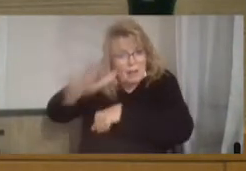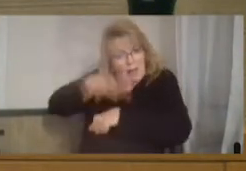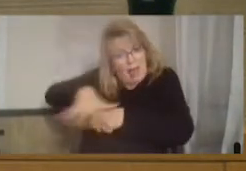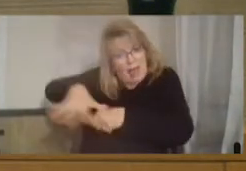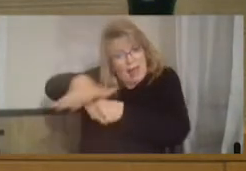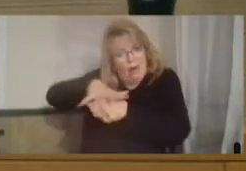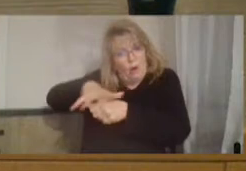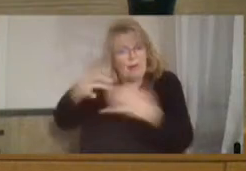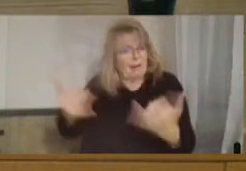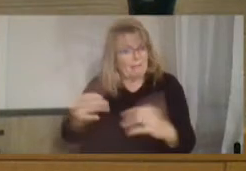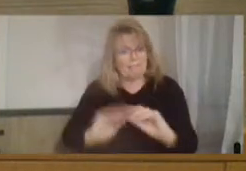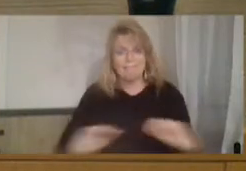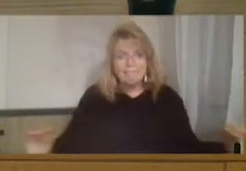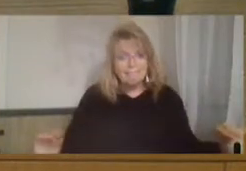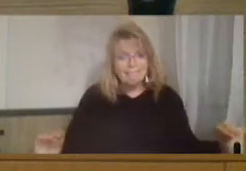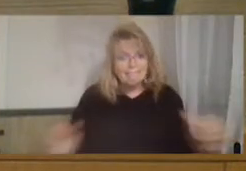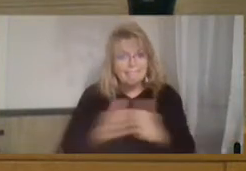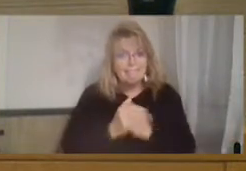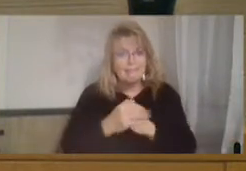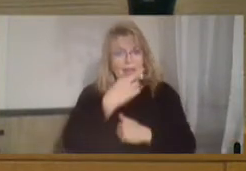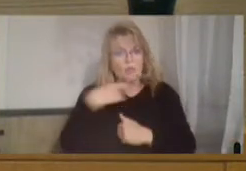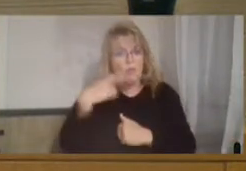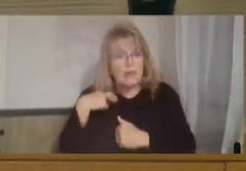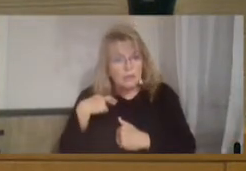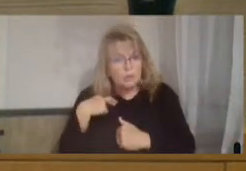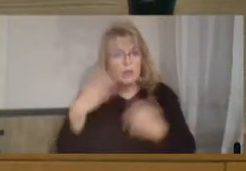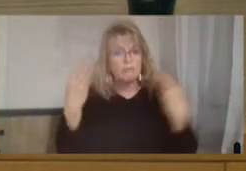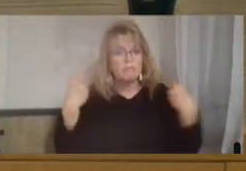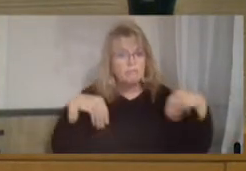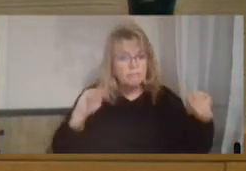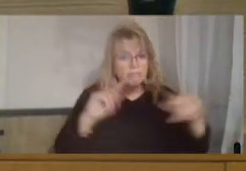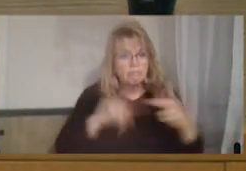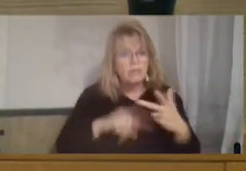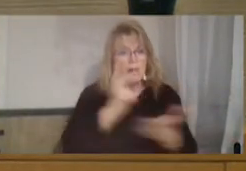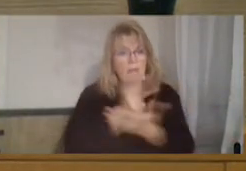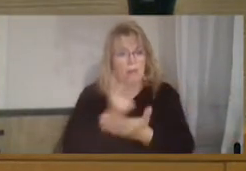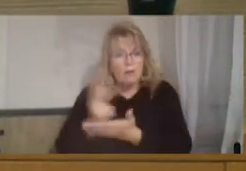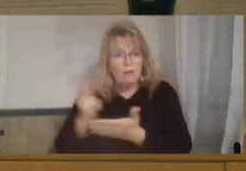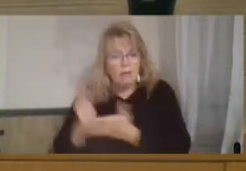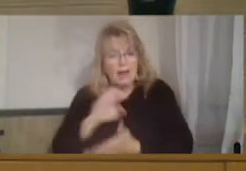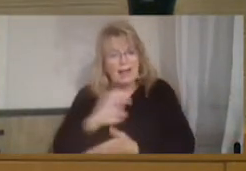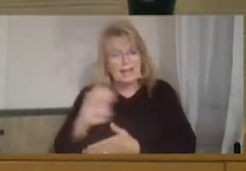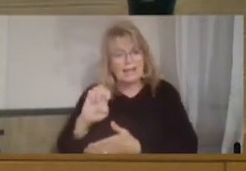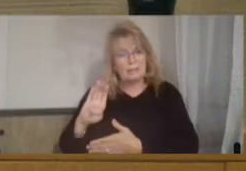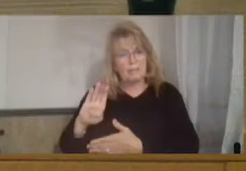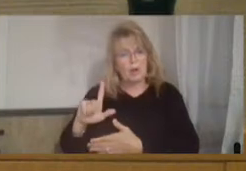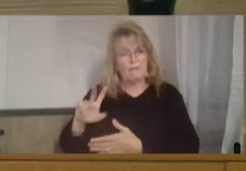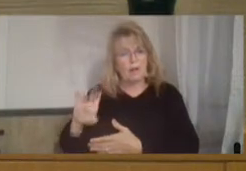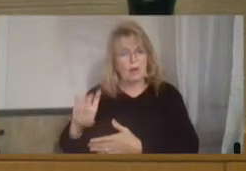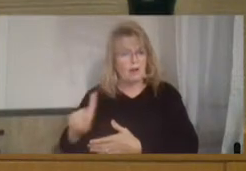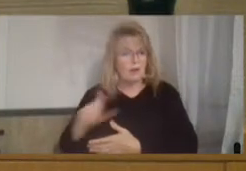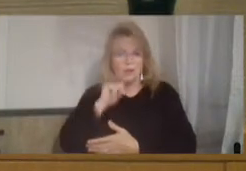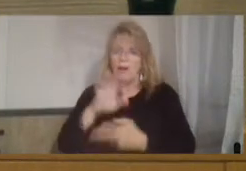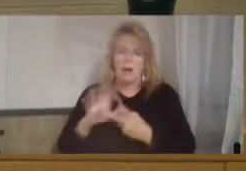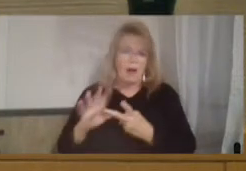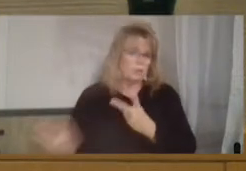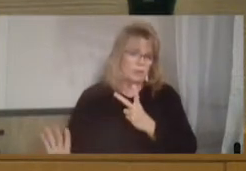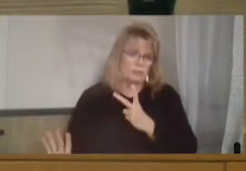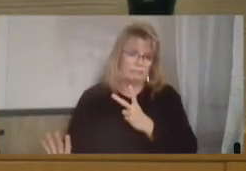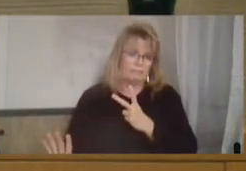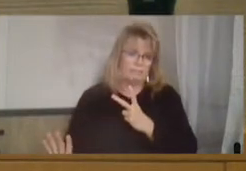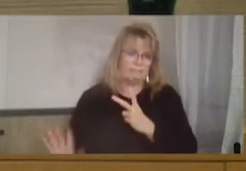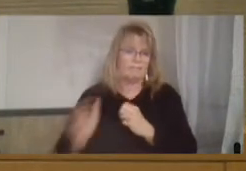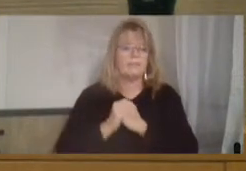now. The restaurant and retail stores and parking lots on East Boulevard are not an option. As